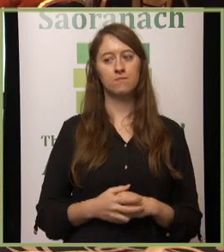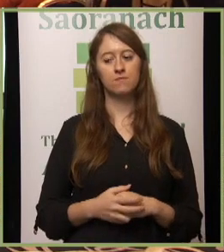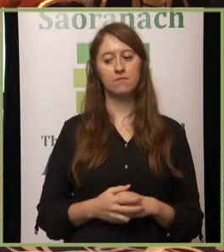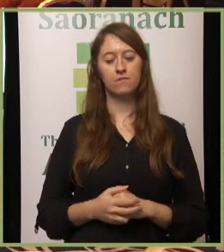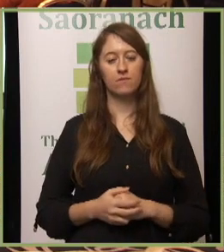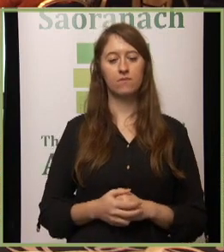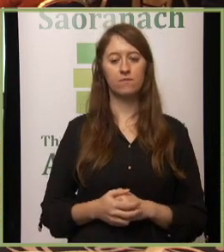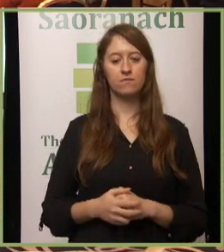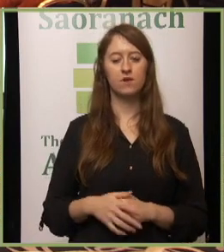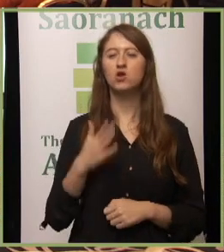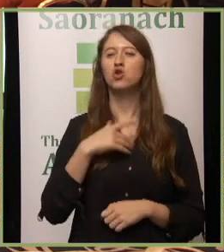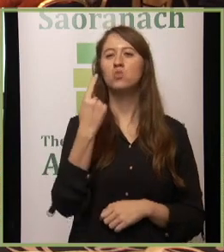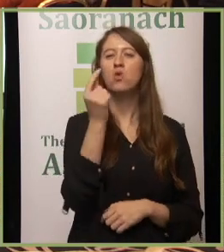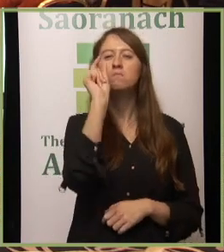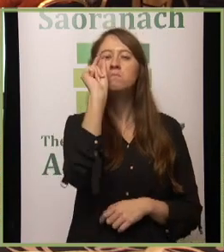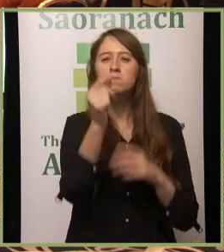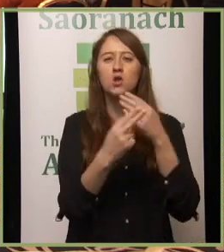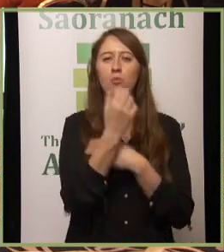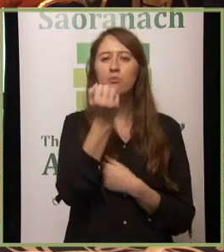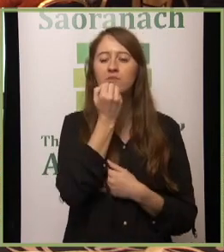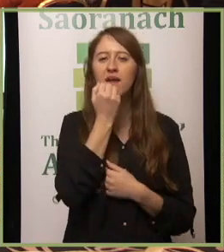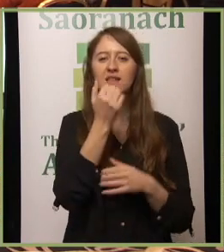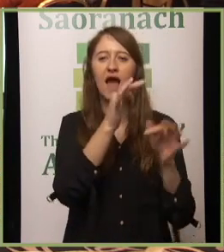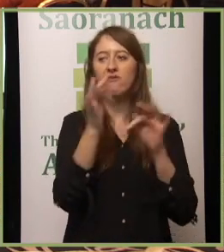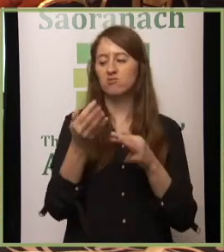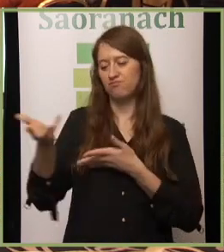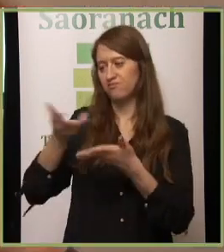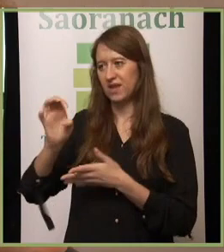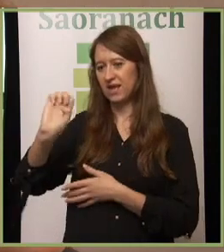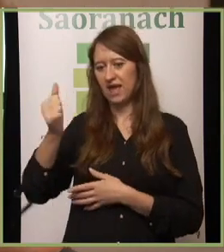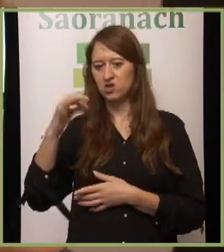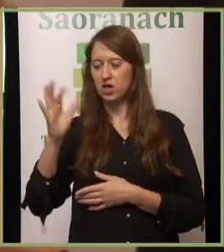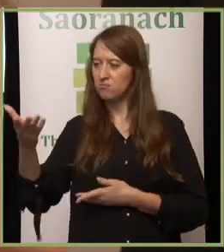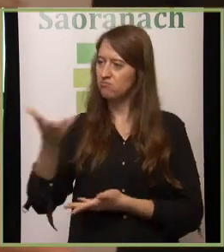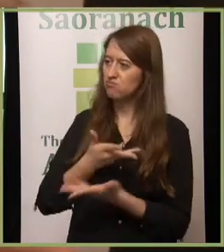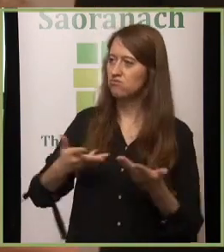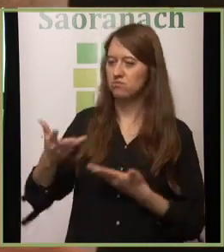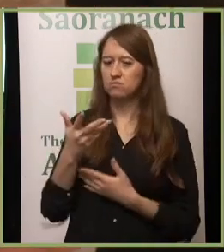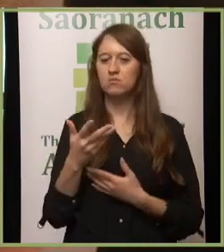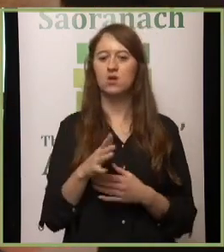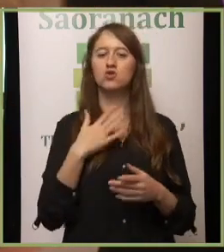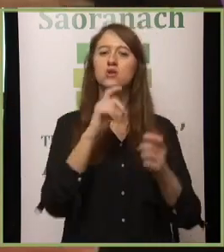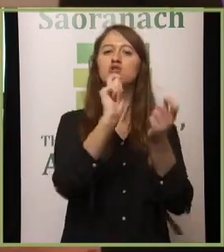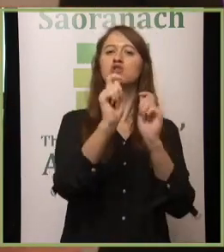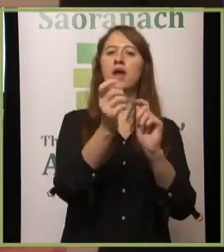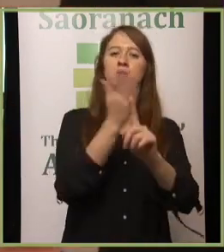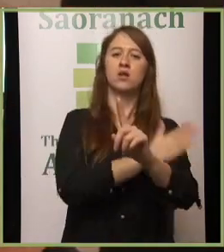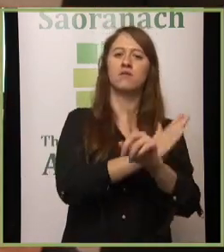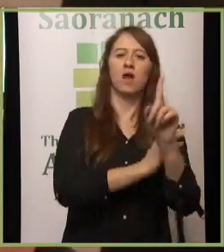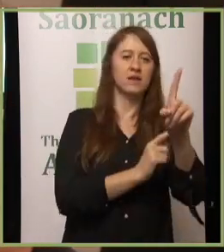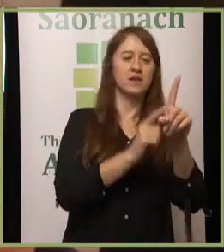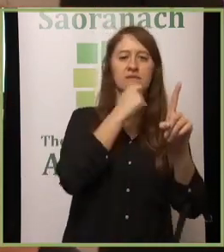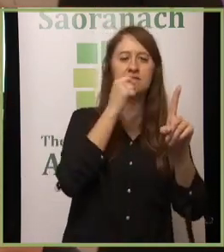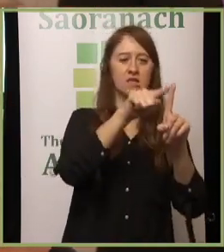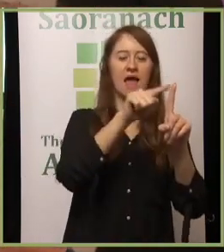It's just a minor update after talking to one of the EAG. It was just to change at the beginning to a significant portion